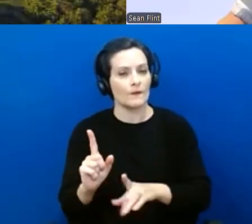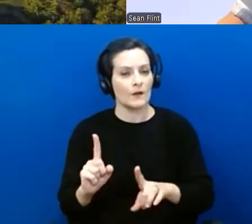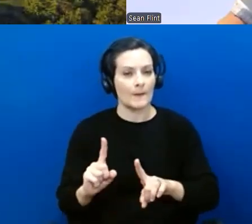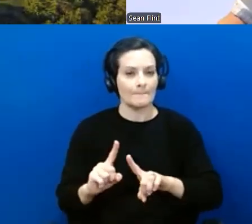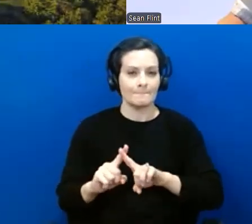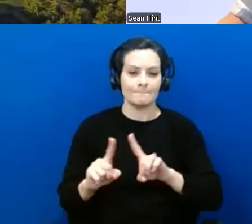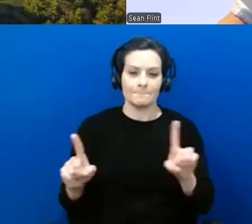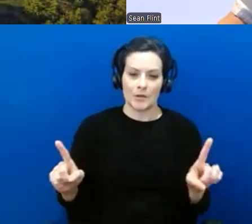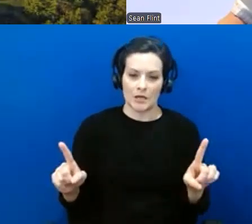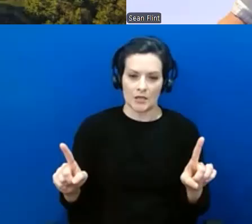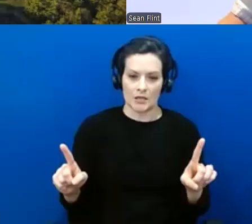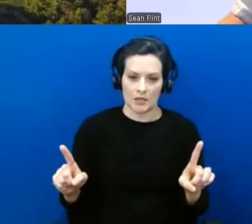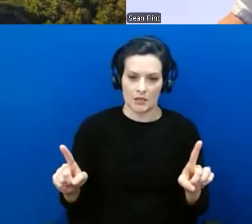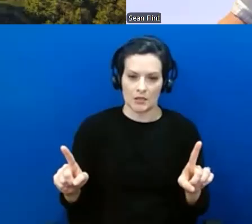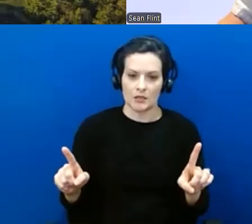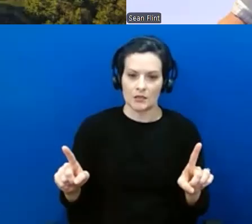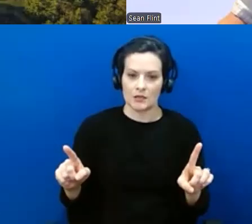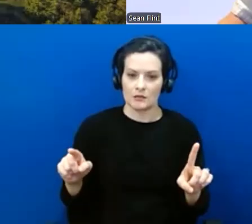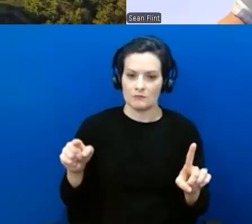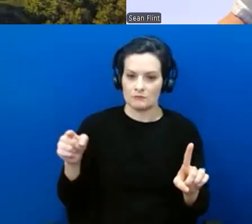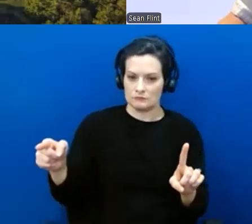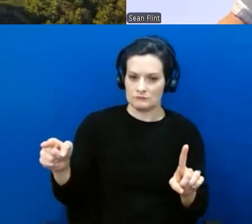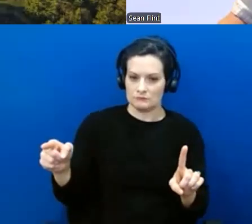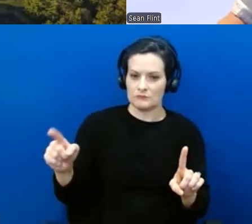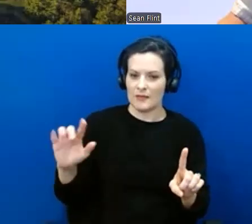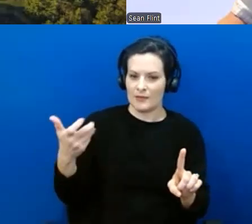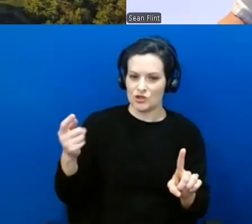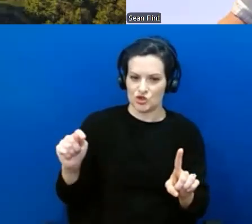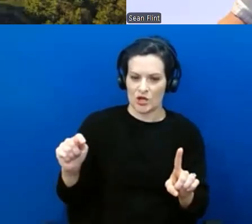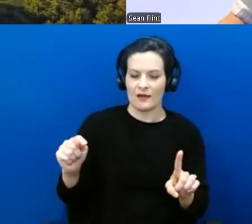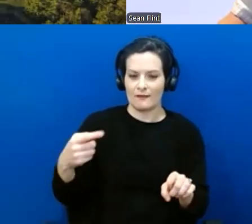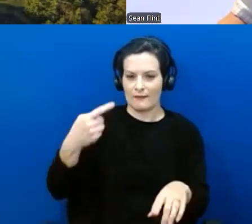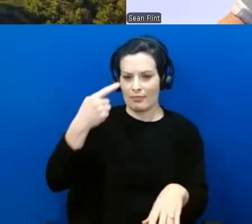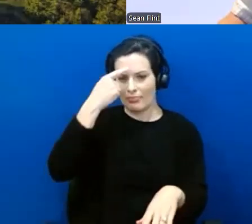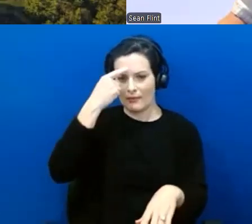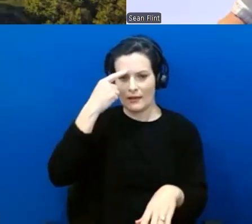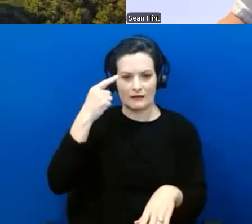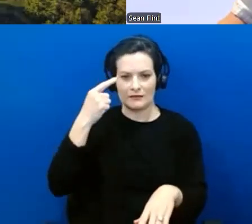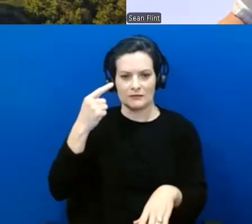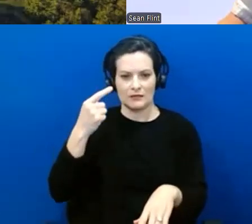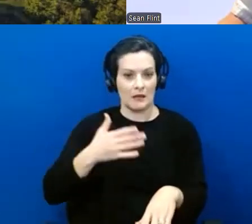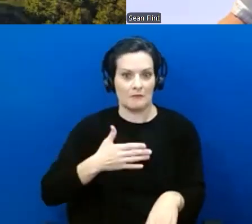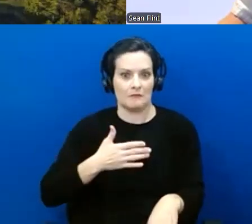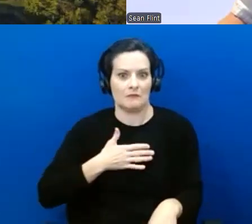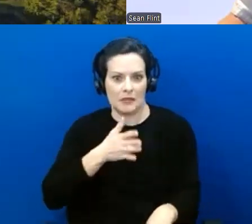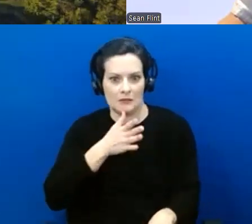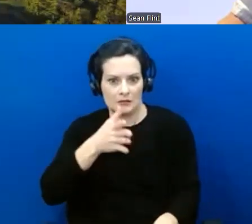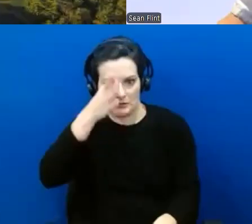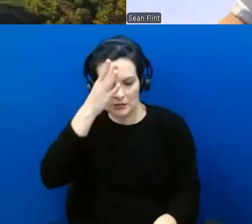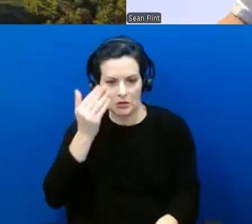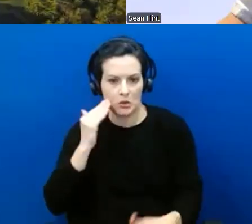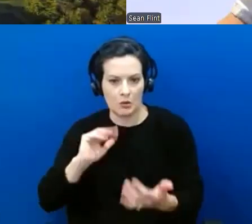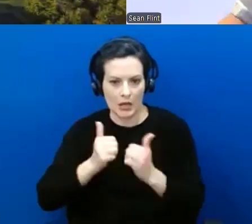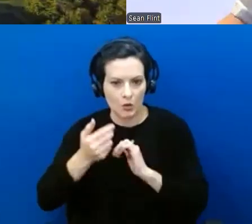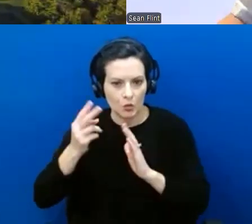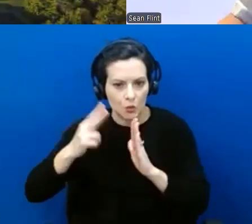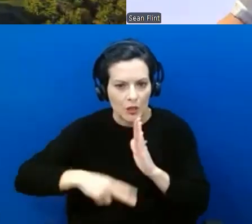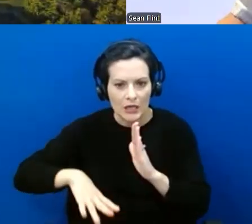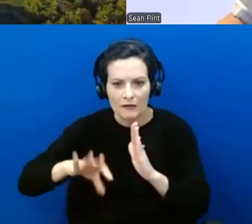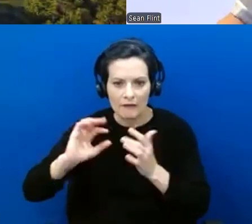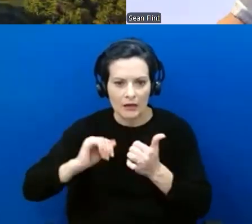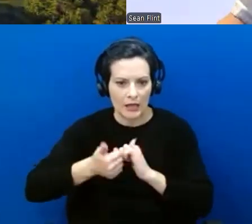this person didn't think his parents would even have a clue how to find or read one. What are you experiencing relative